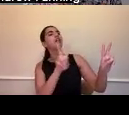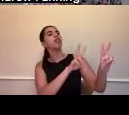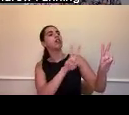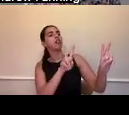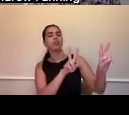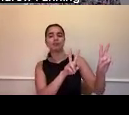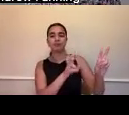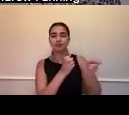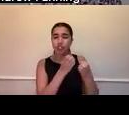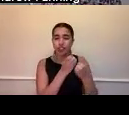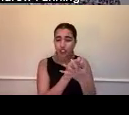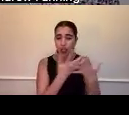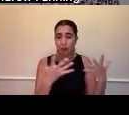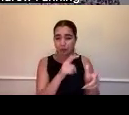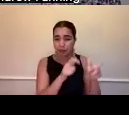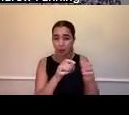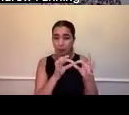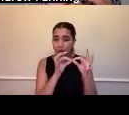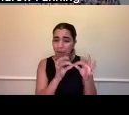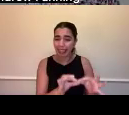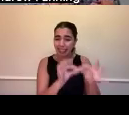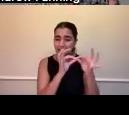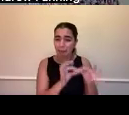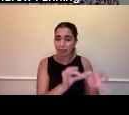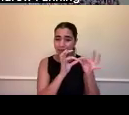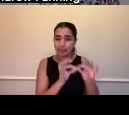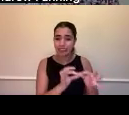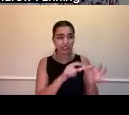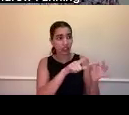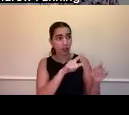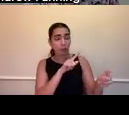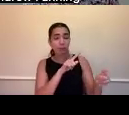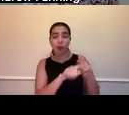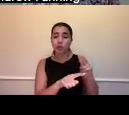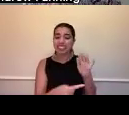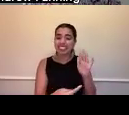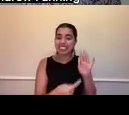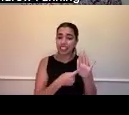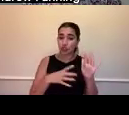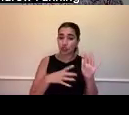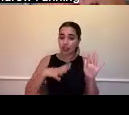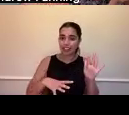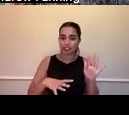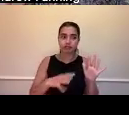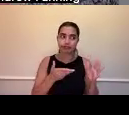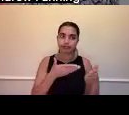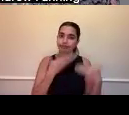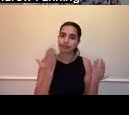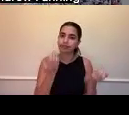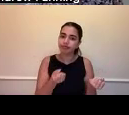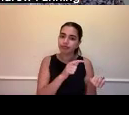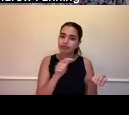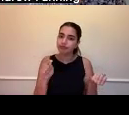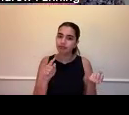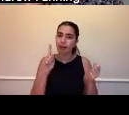many people, billions, are falling short of achieving their most essential needs, while at the same time we're transgressing multiple